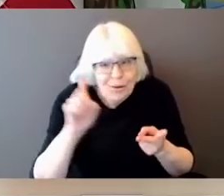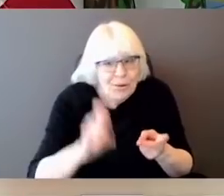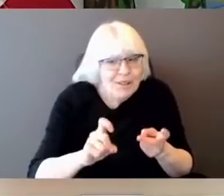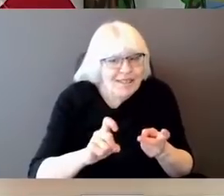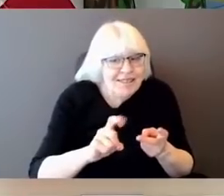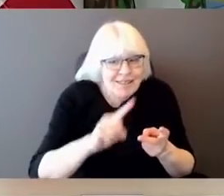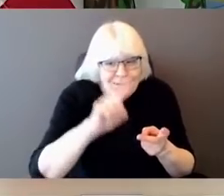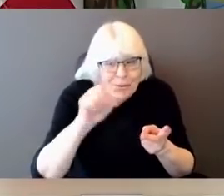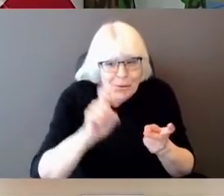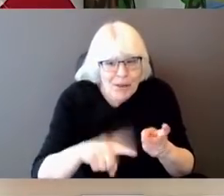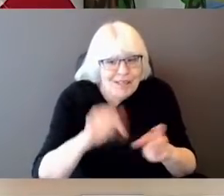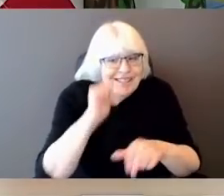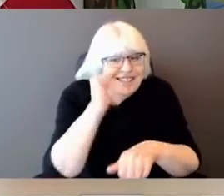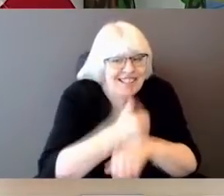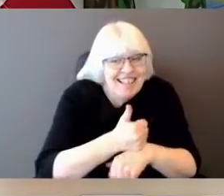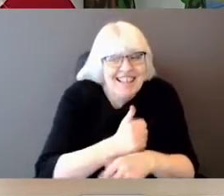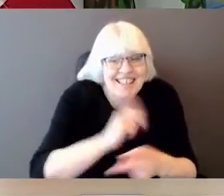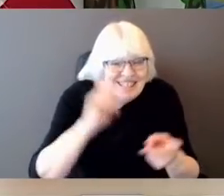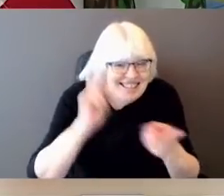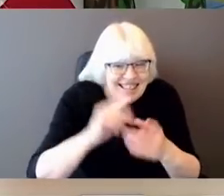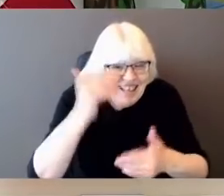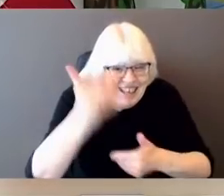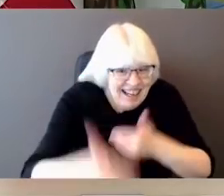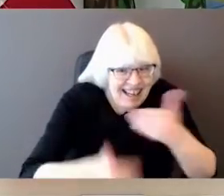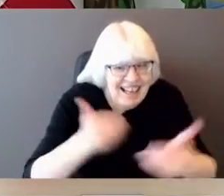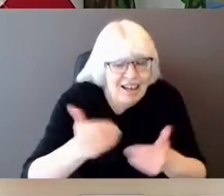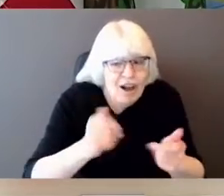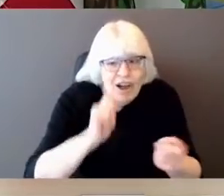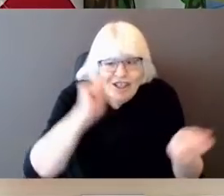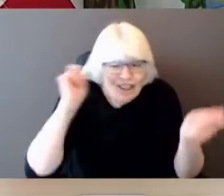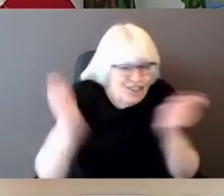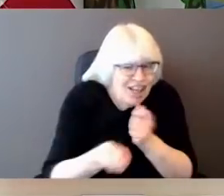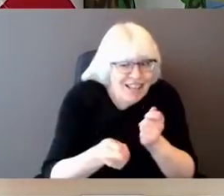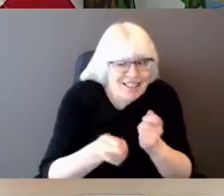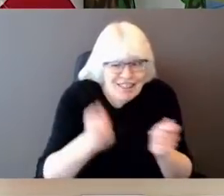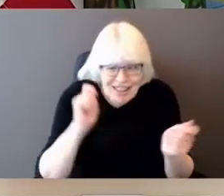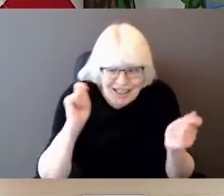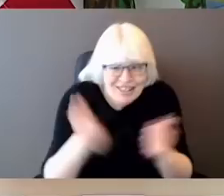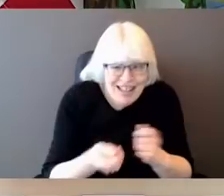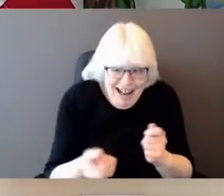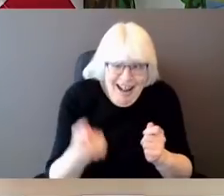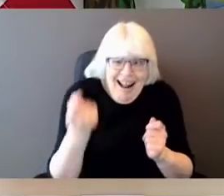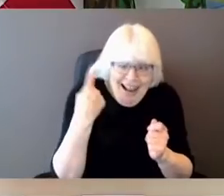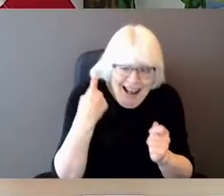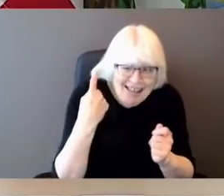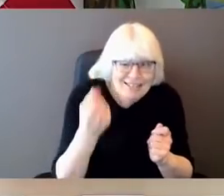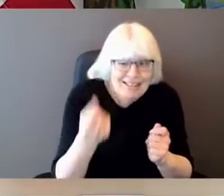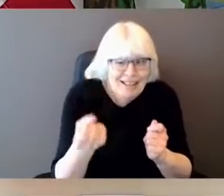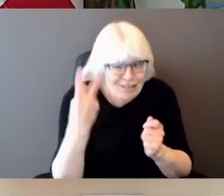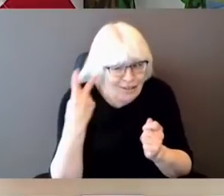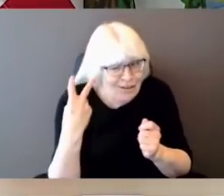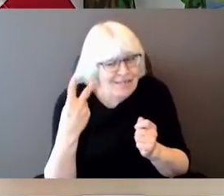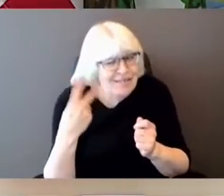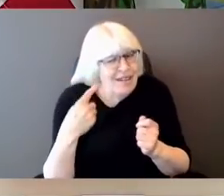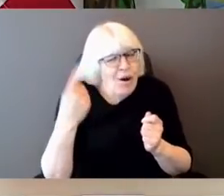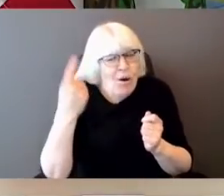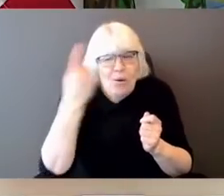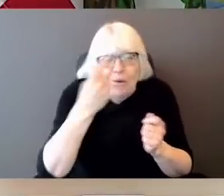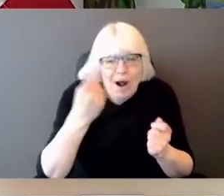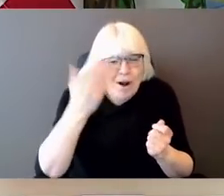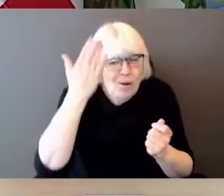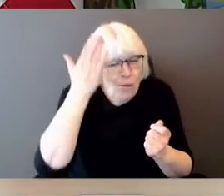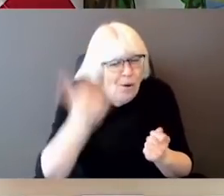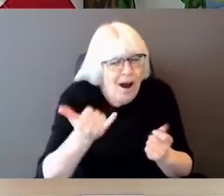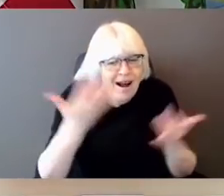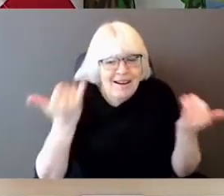forward, it doesn't always go according to plan. Exactly. So I'm wondering why now, why put those tentative dates in